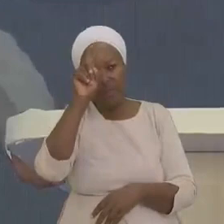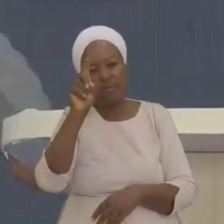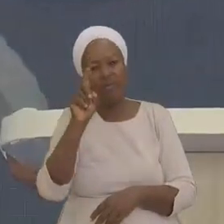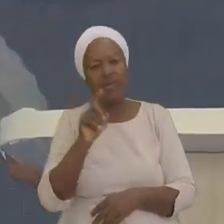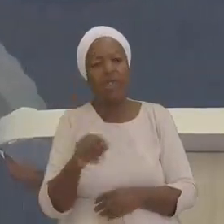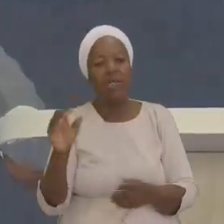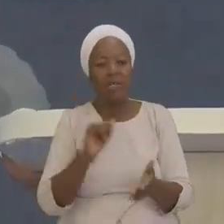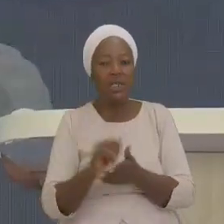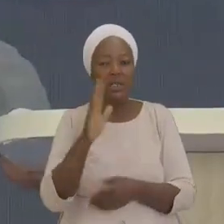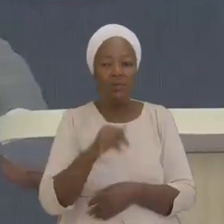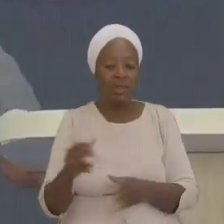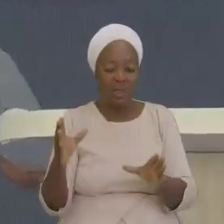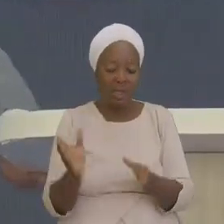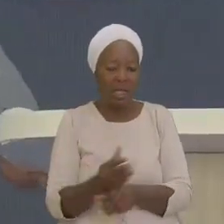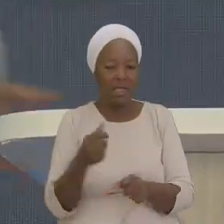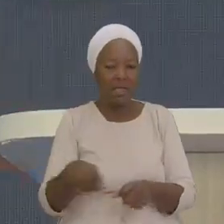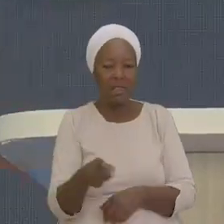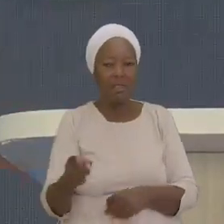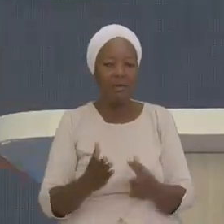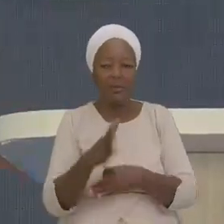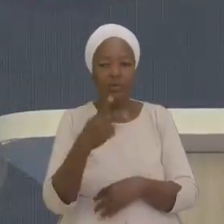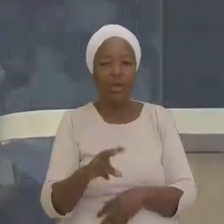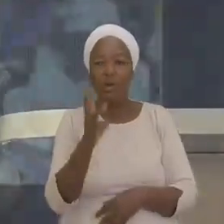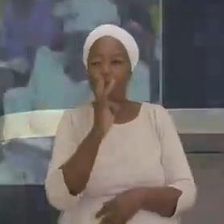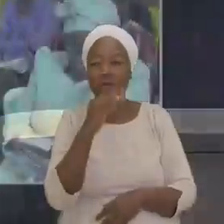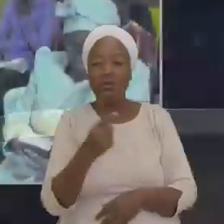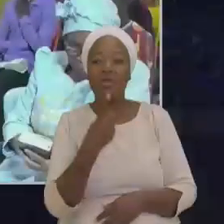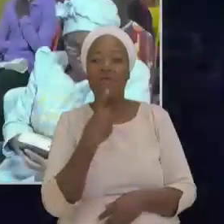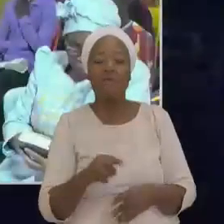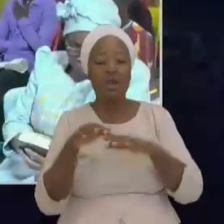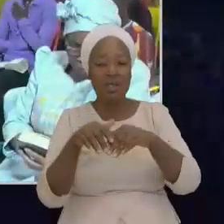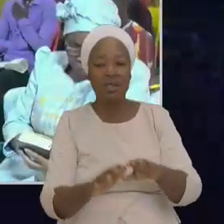that will get them through the water of the Red Sea.